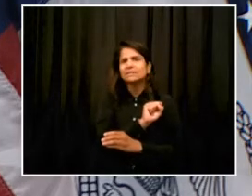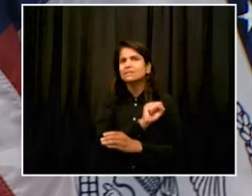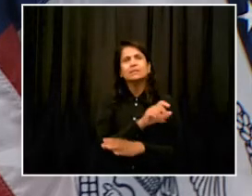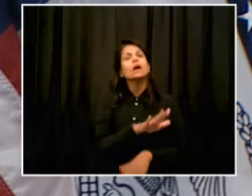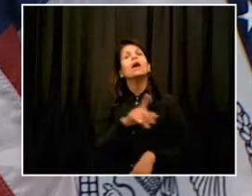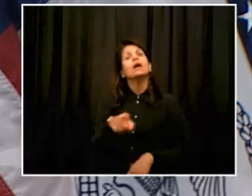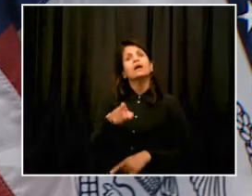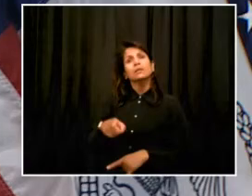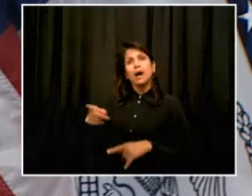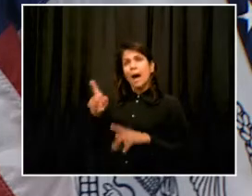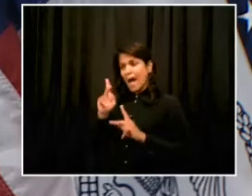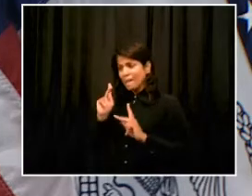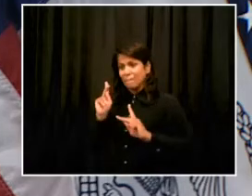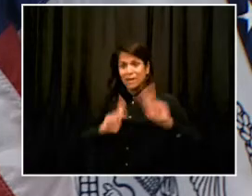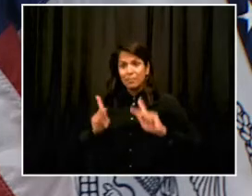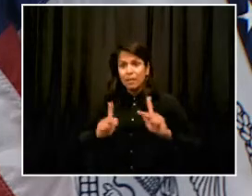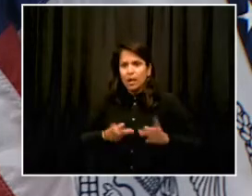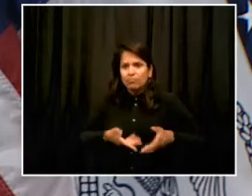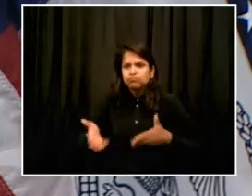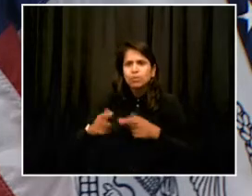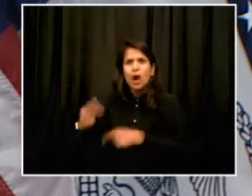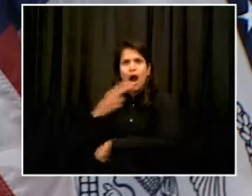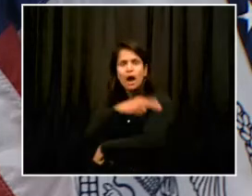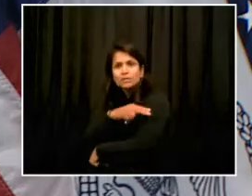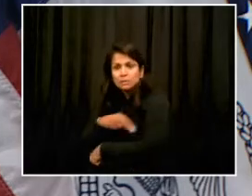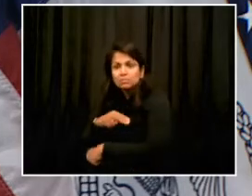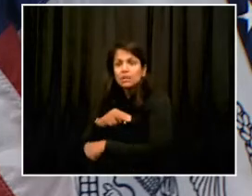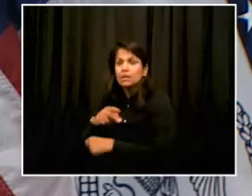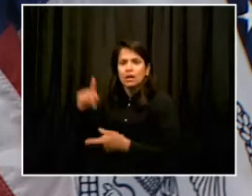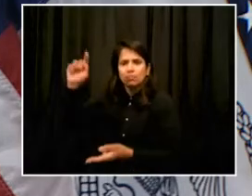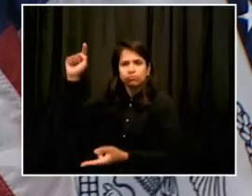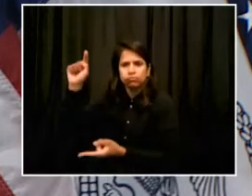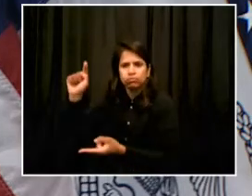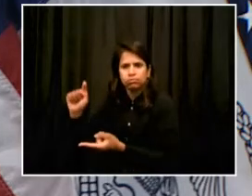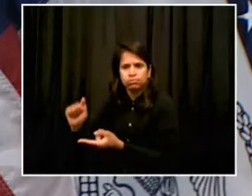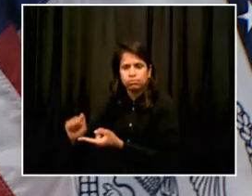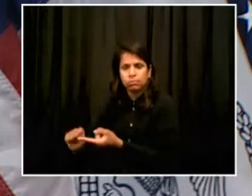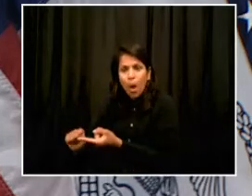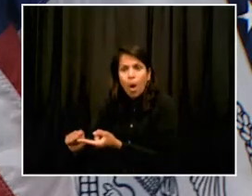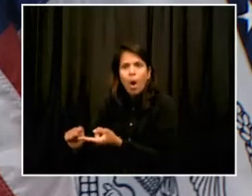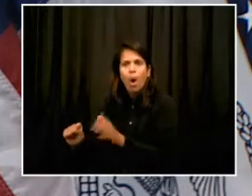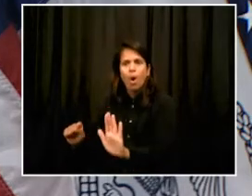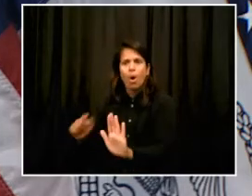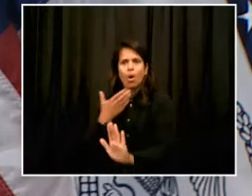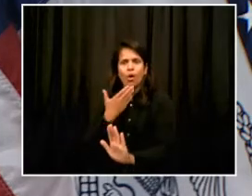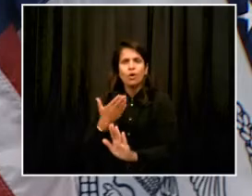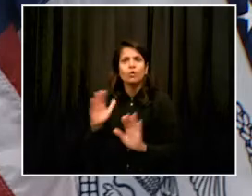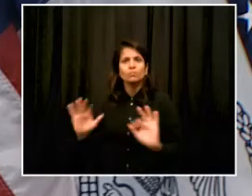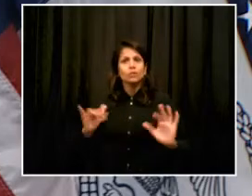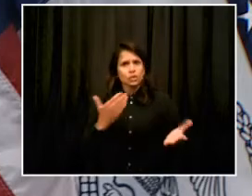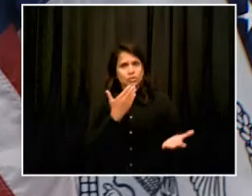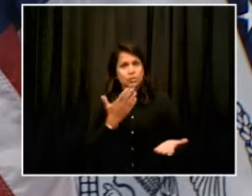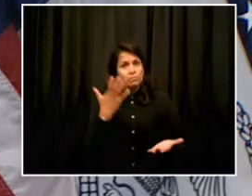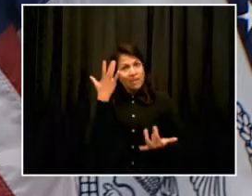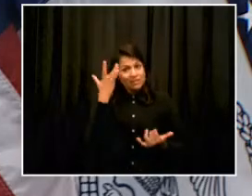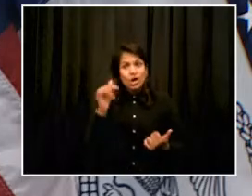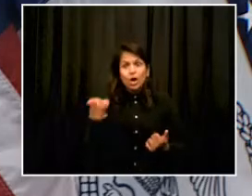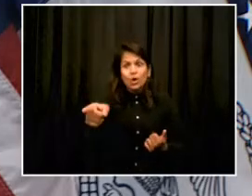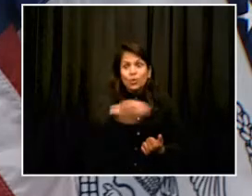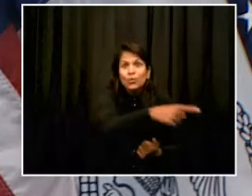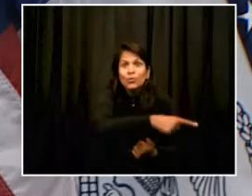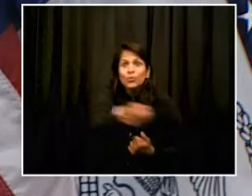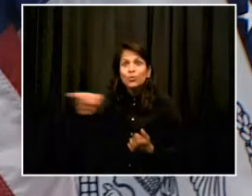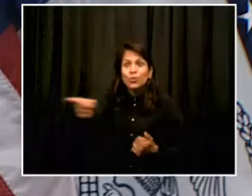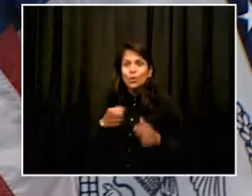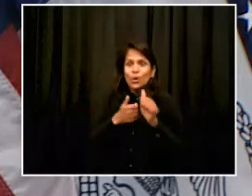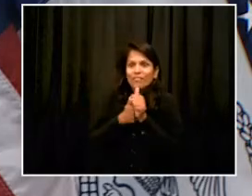months. This is because New Yorkers listened and are following the rules. And I think the more people hear how